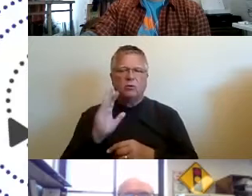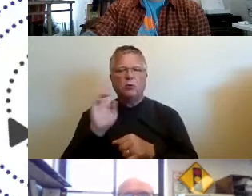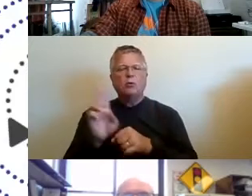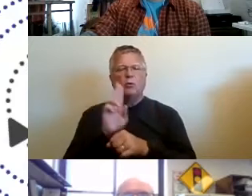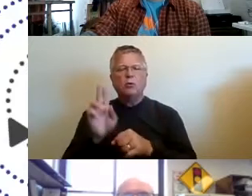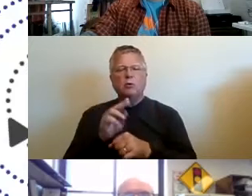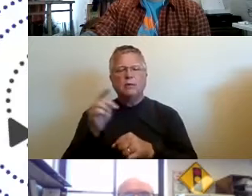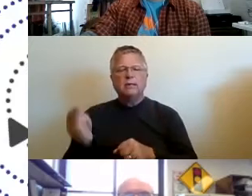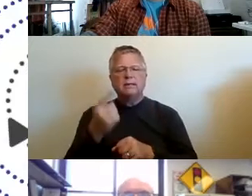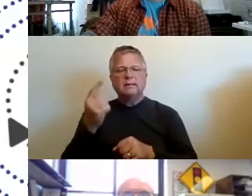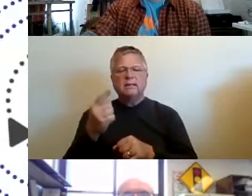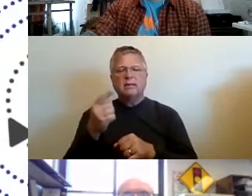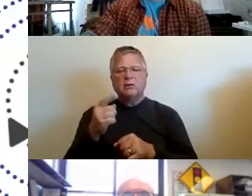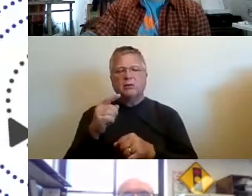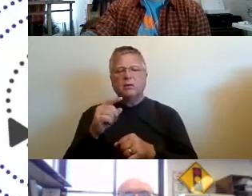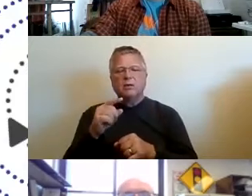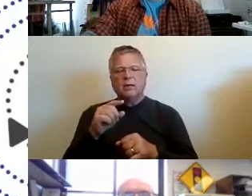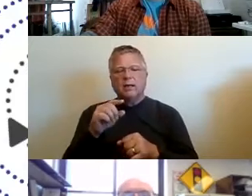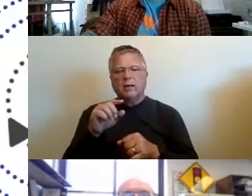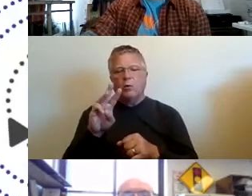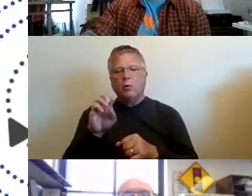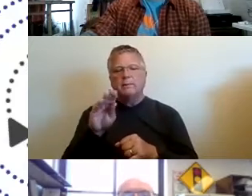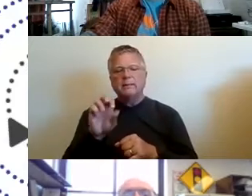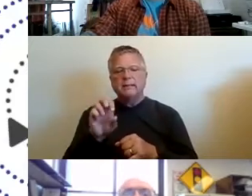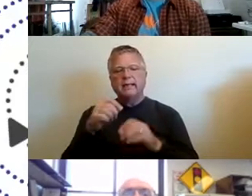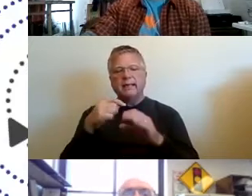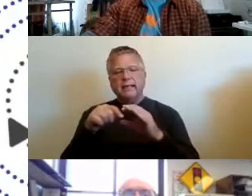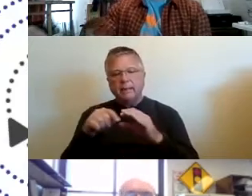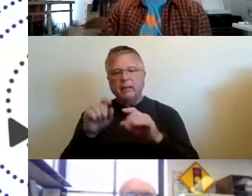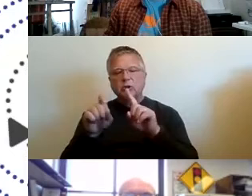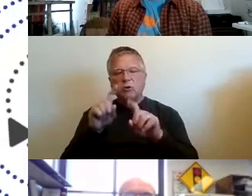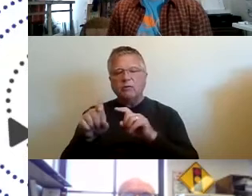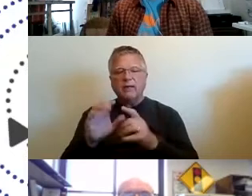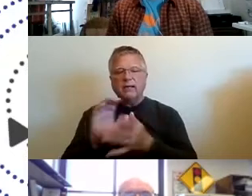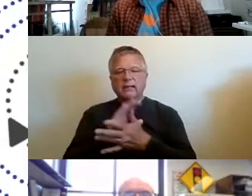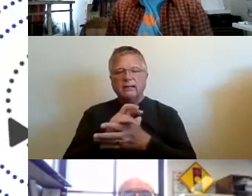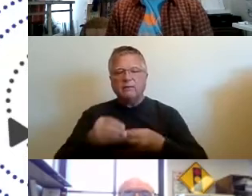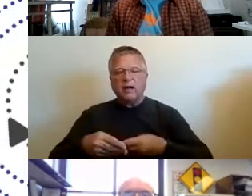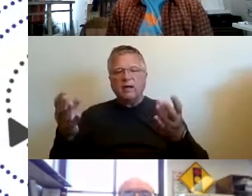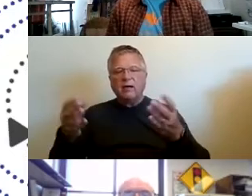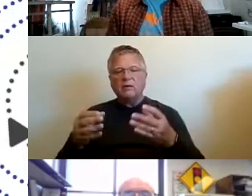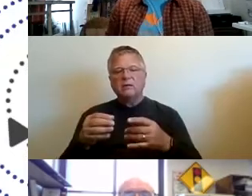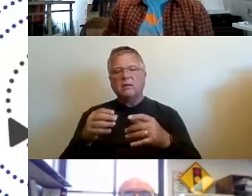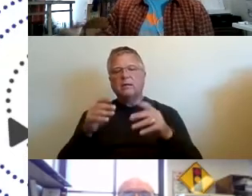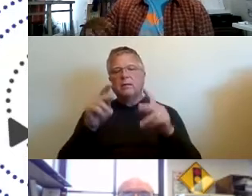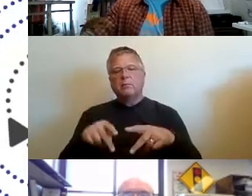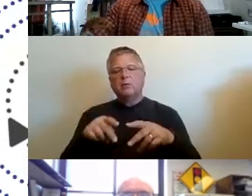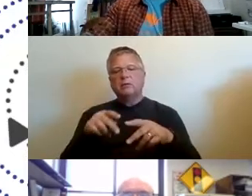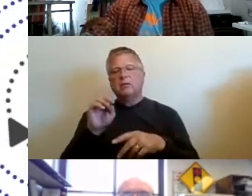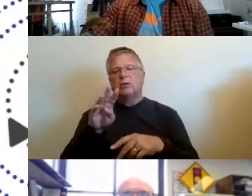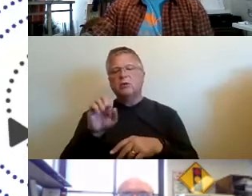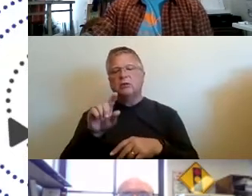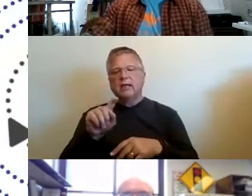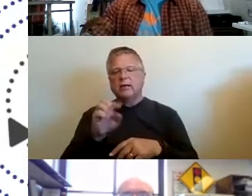similar forces, website, email, surveys, flyers, remote in-person coordination, newsletter, and mailers. So